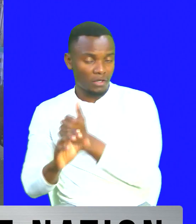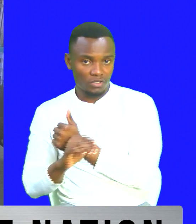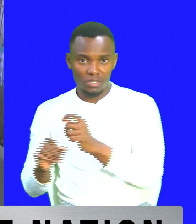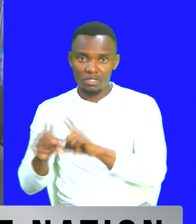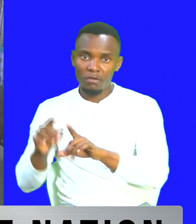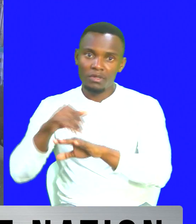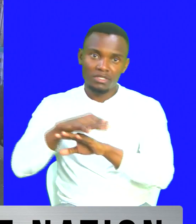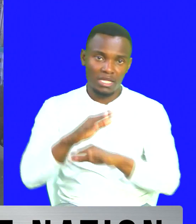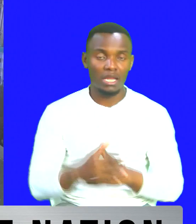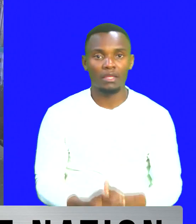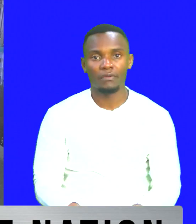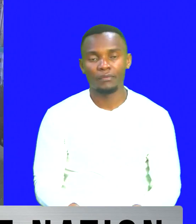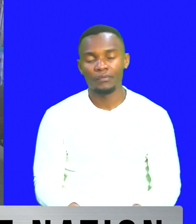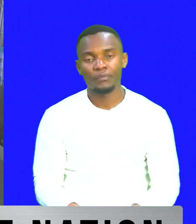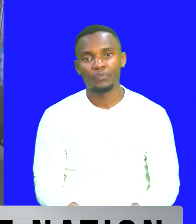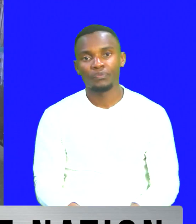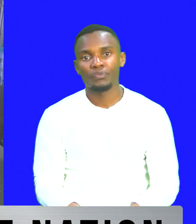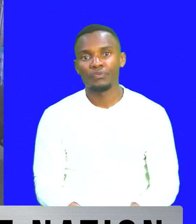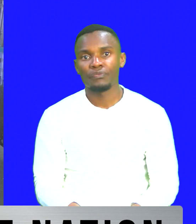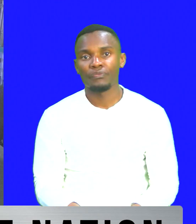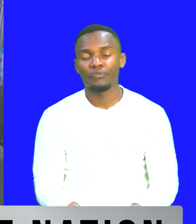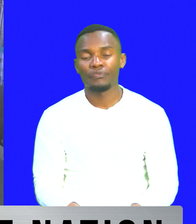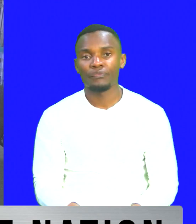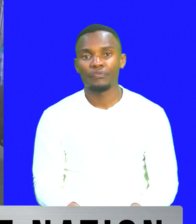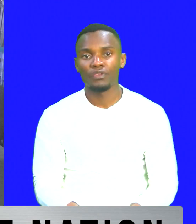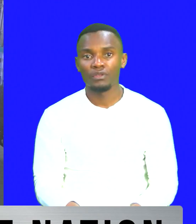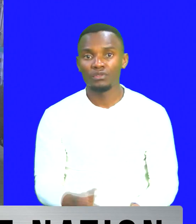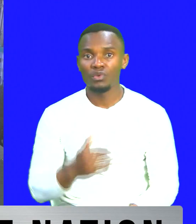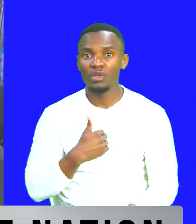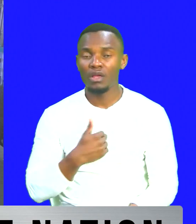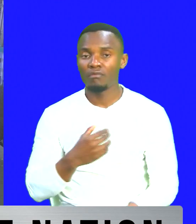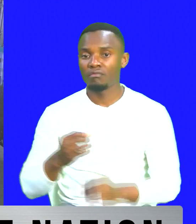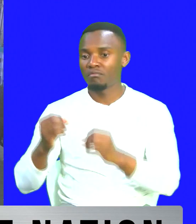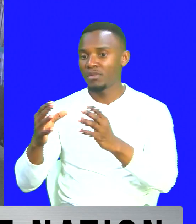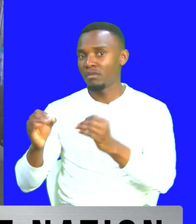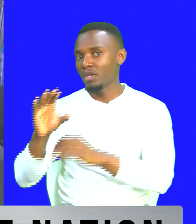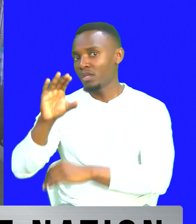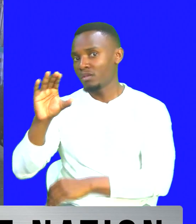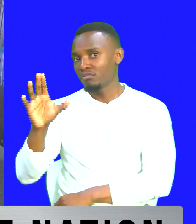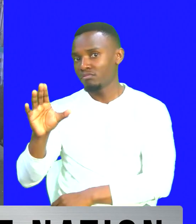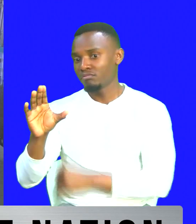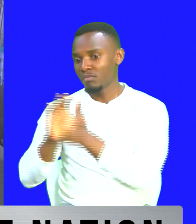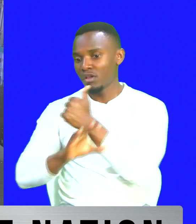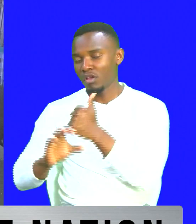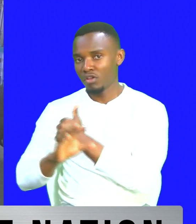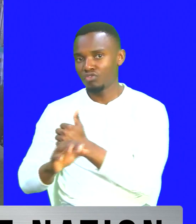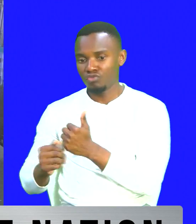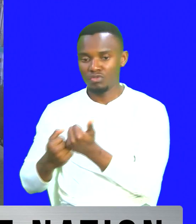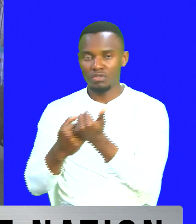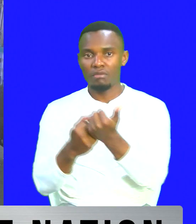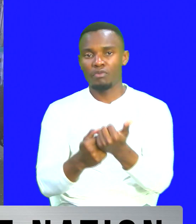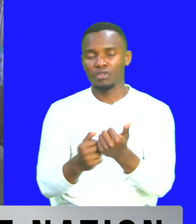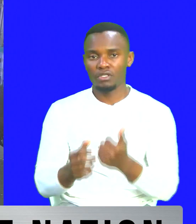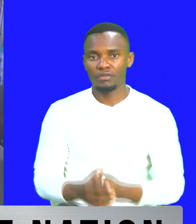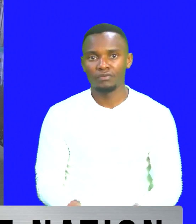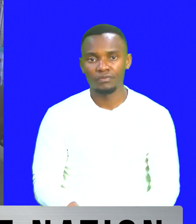delegation, but there are many other teams coming together from Africa. We should stand with our fellow Africans. What do you say